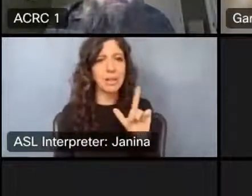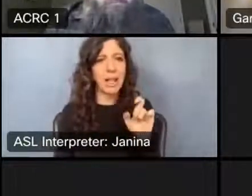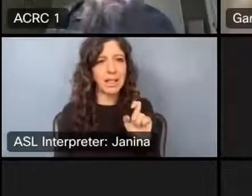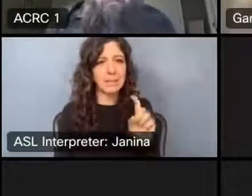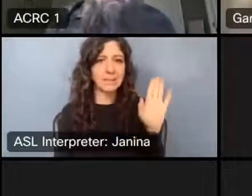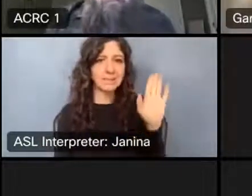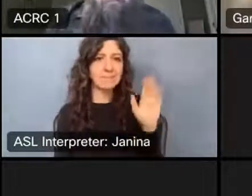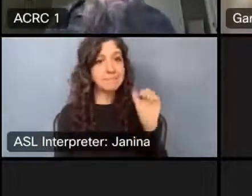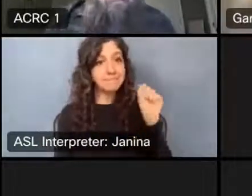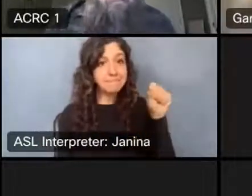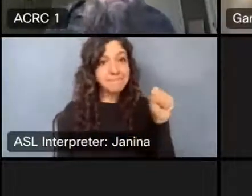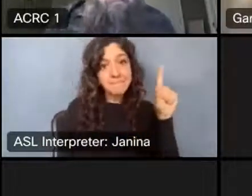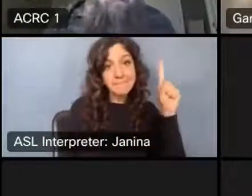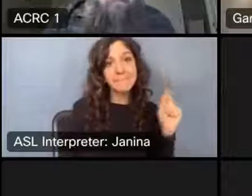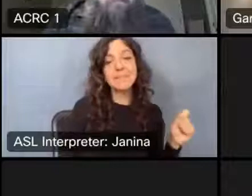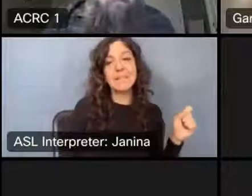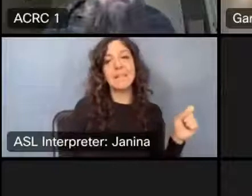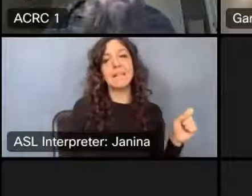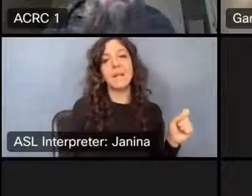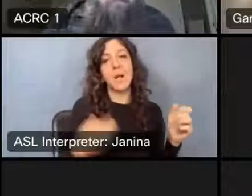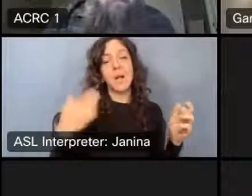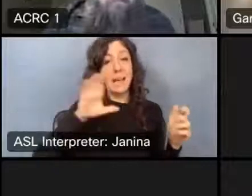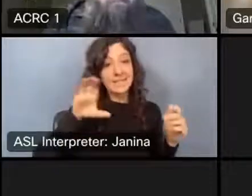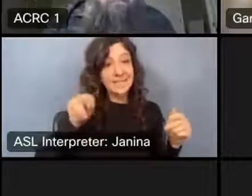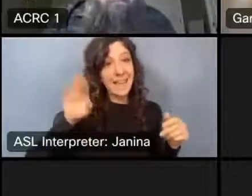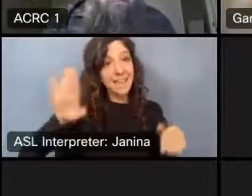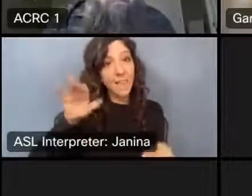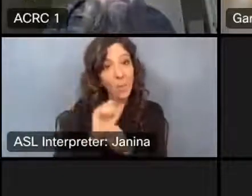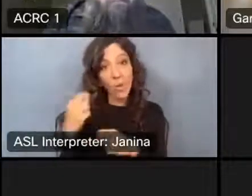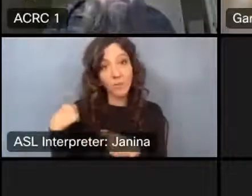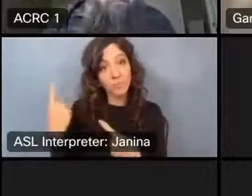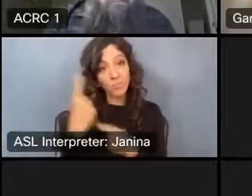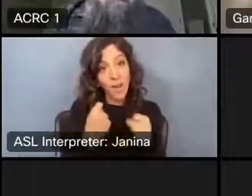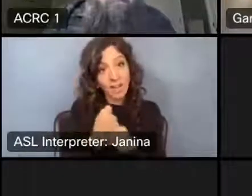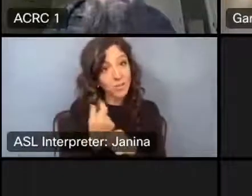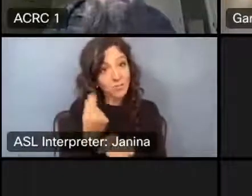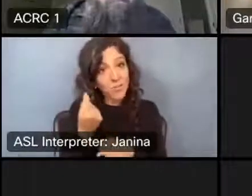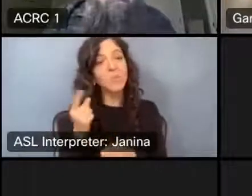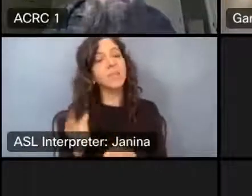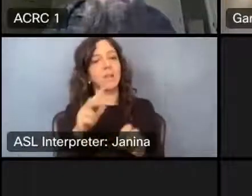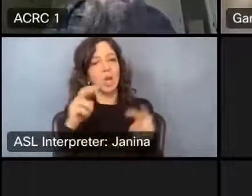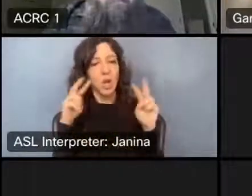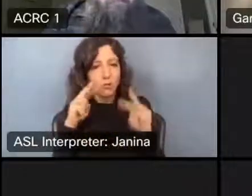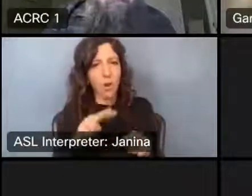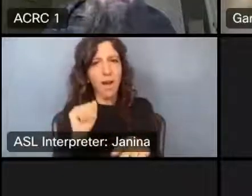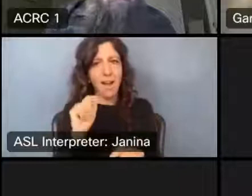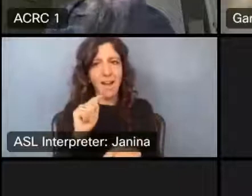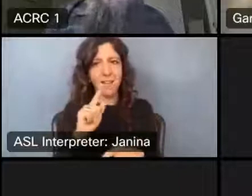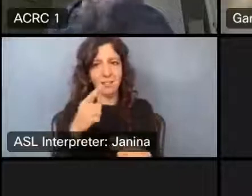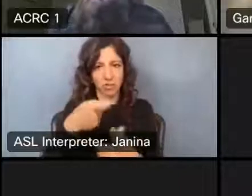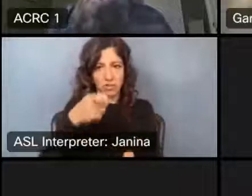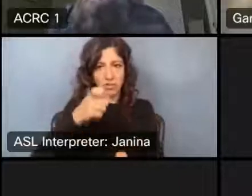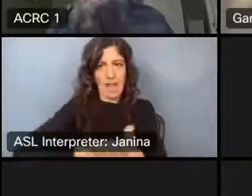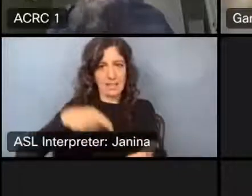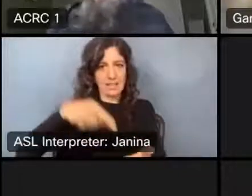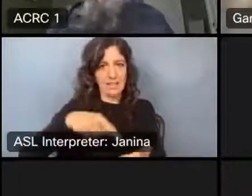what CCLN has been working on for this past year was a look at the actual rate for